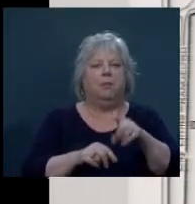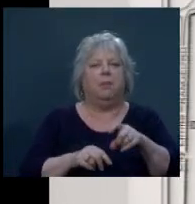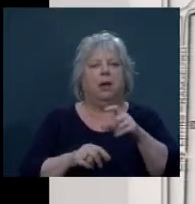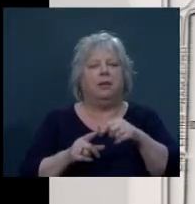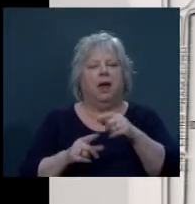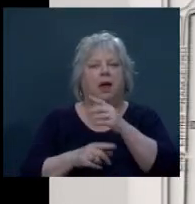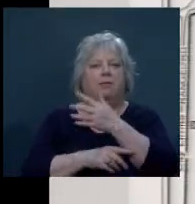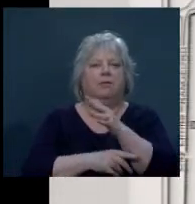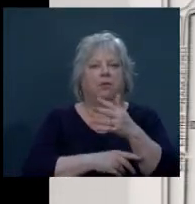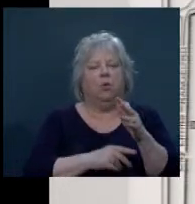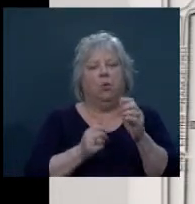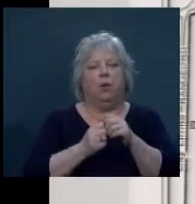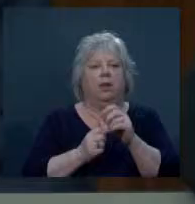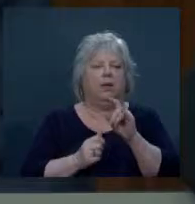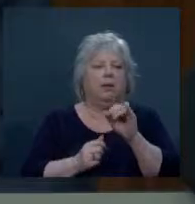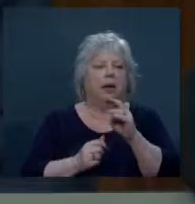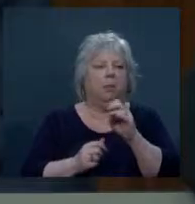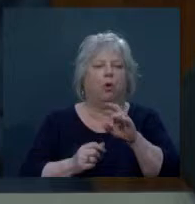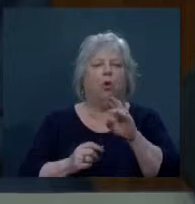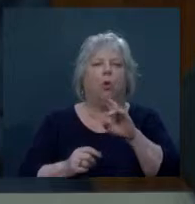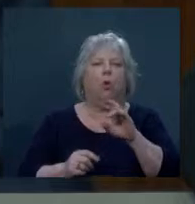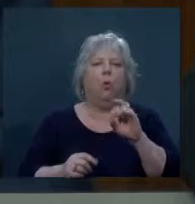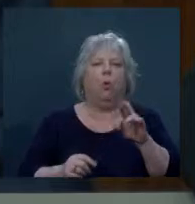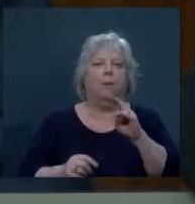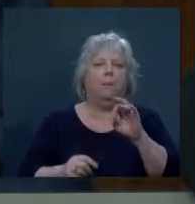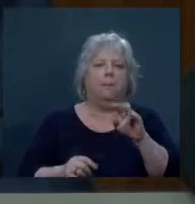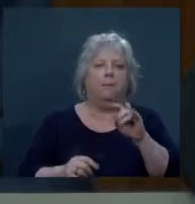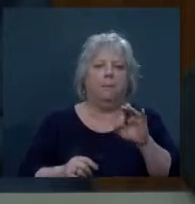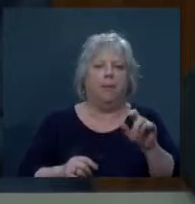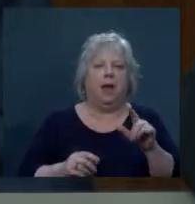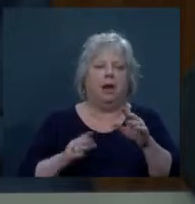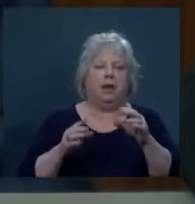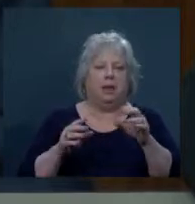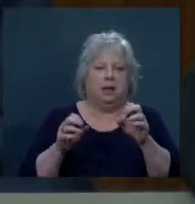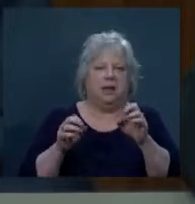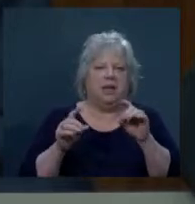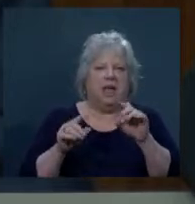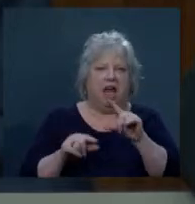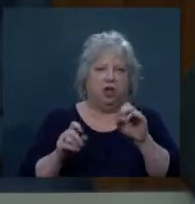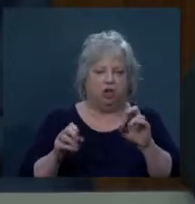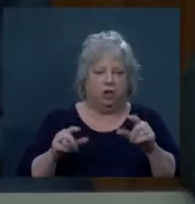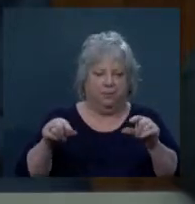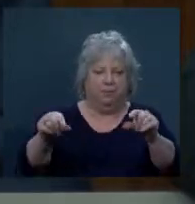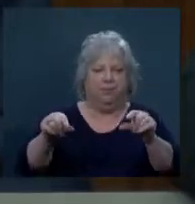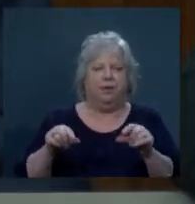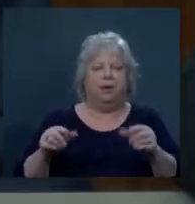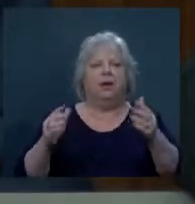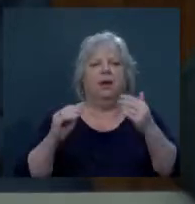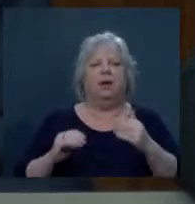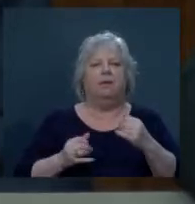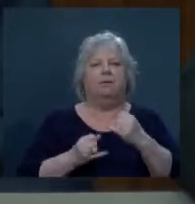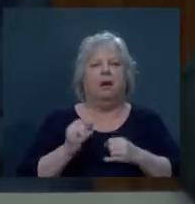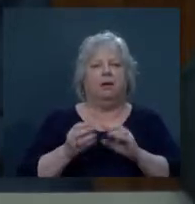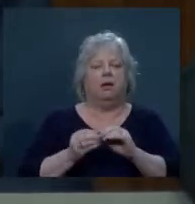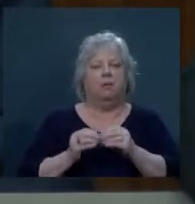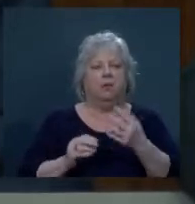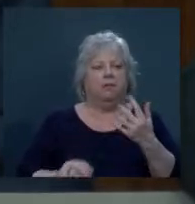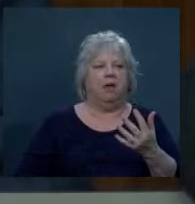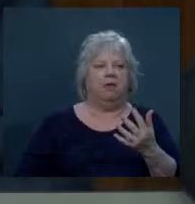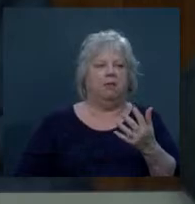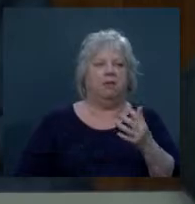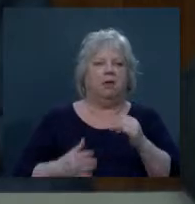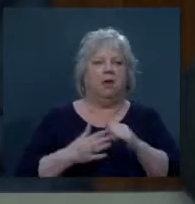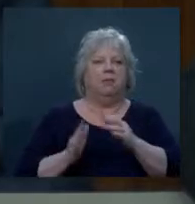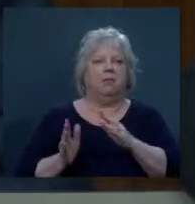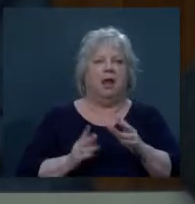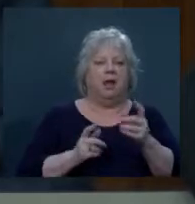timbers or metal edging. And the final item on the consent agenda recommended for approval is item 5, and